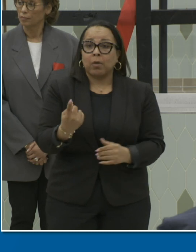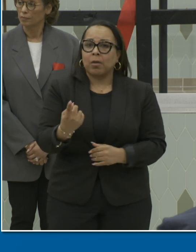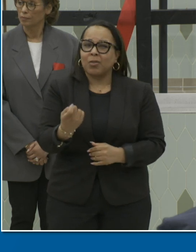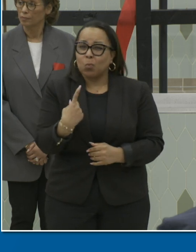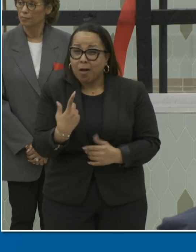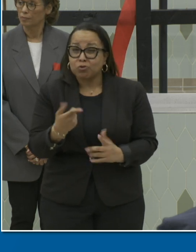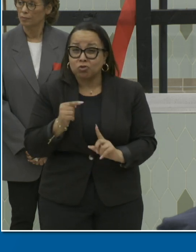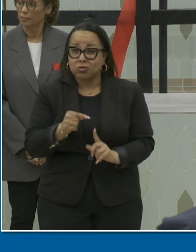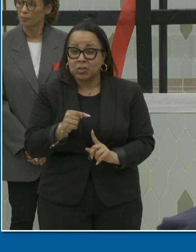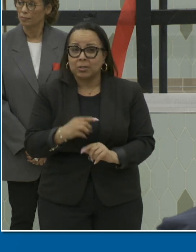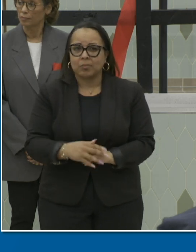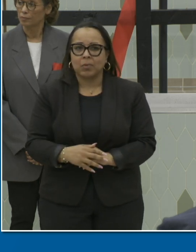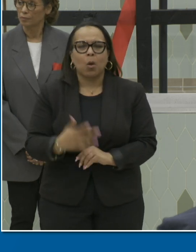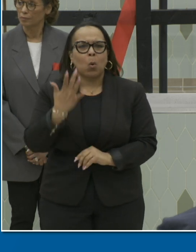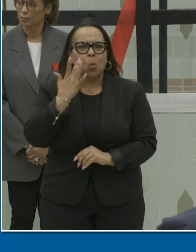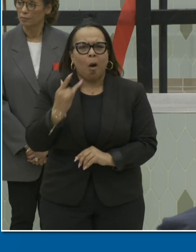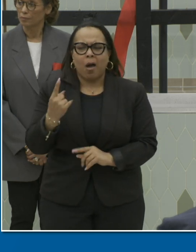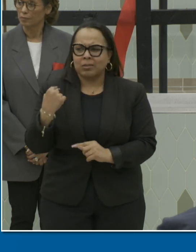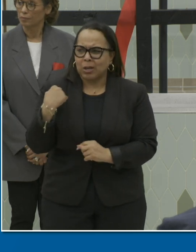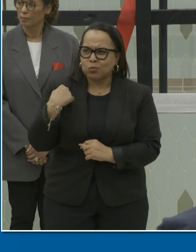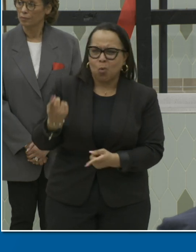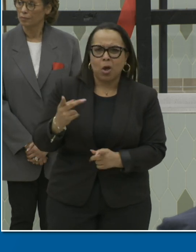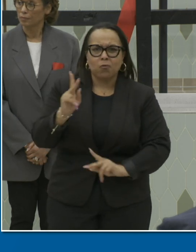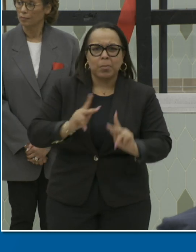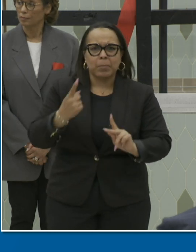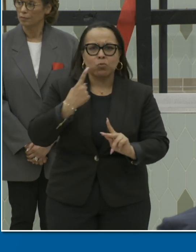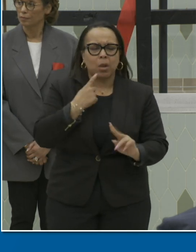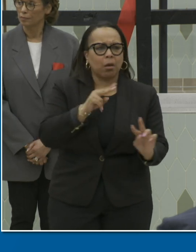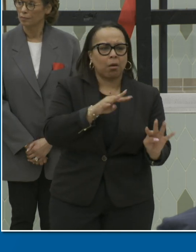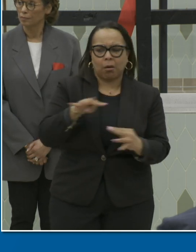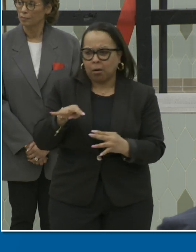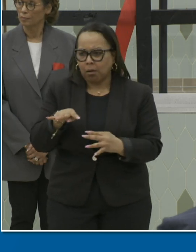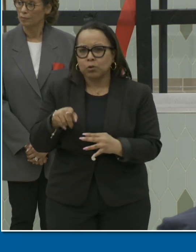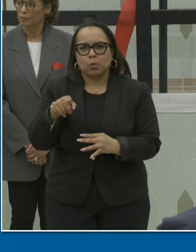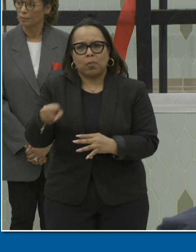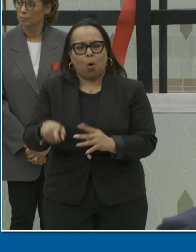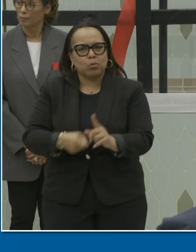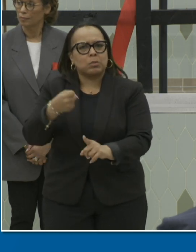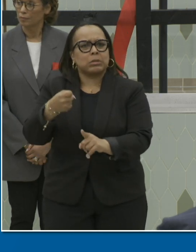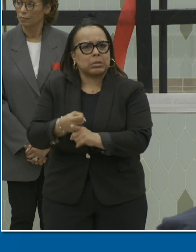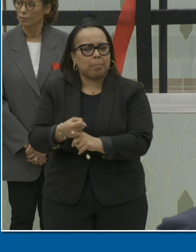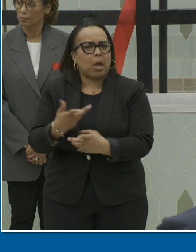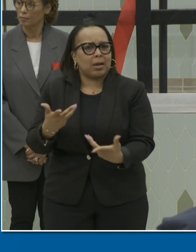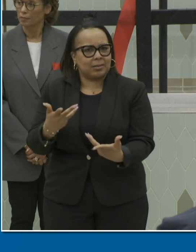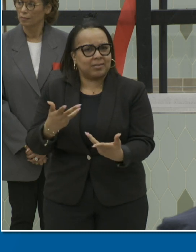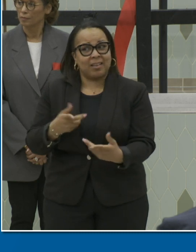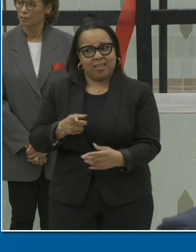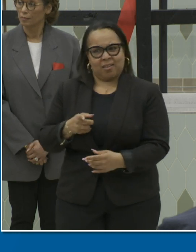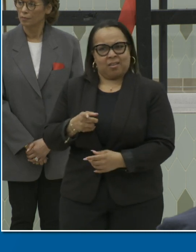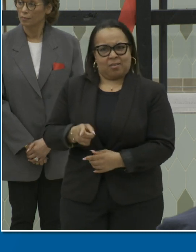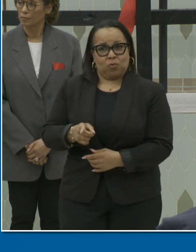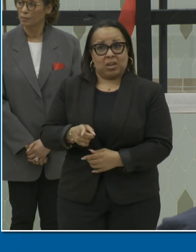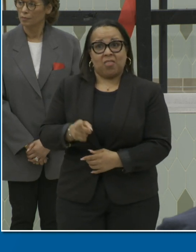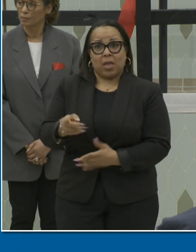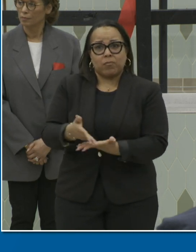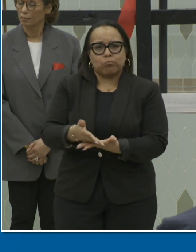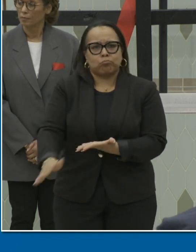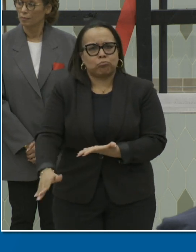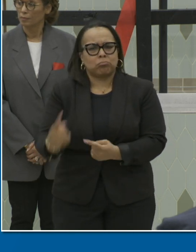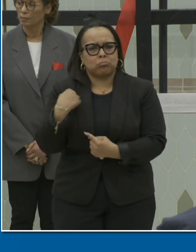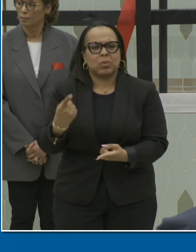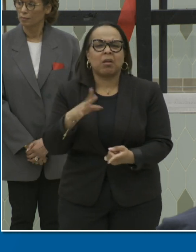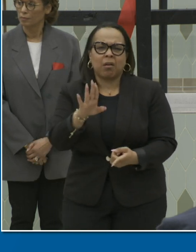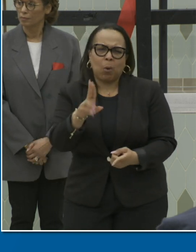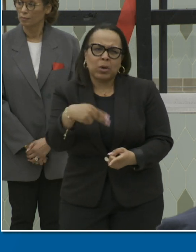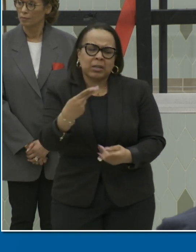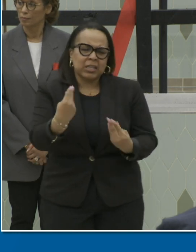real question is, why did it take so long for people to pay attention to those who were most impacted? Those are the ones who have been out from the table. Can I just offer